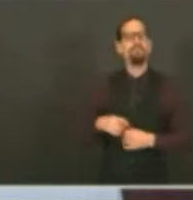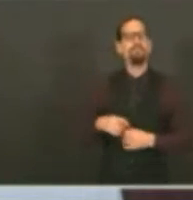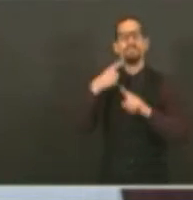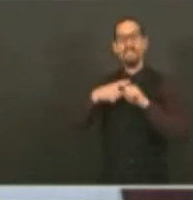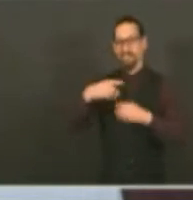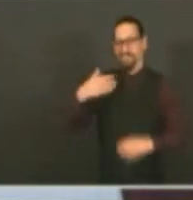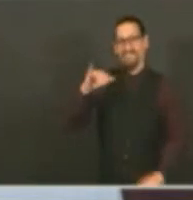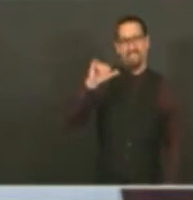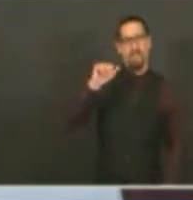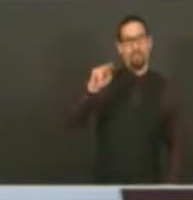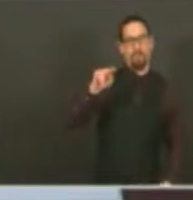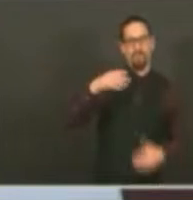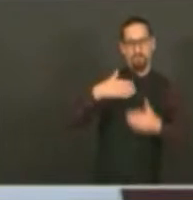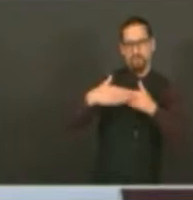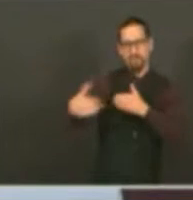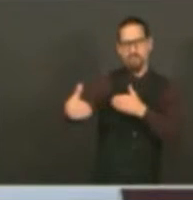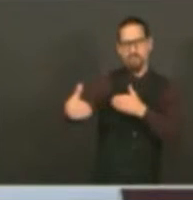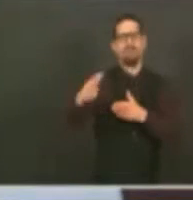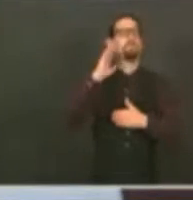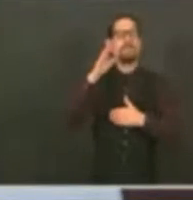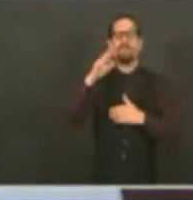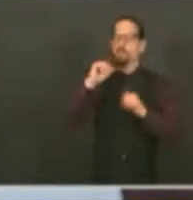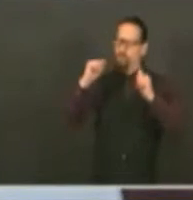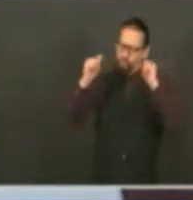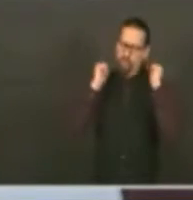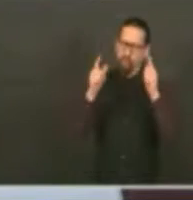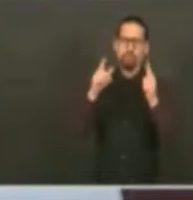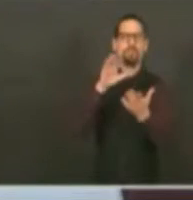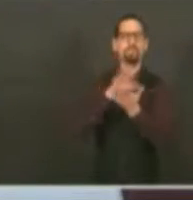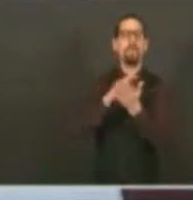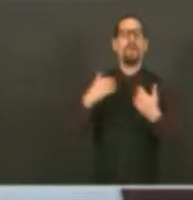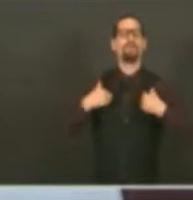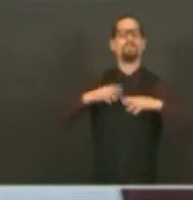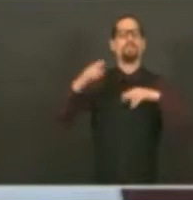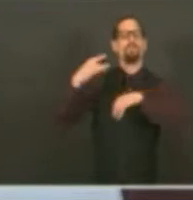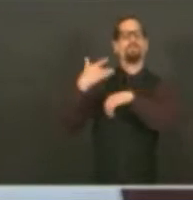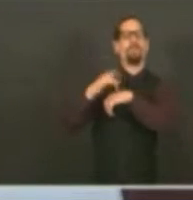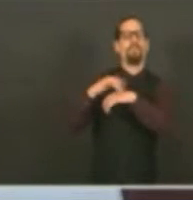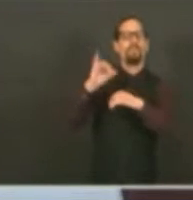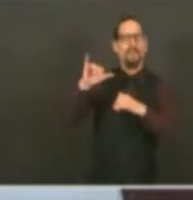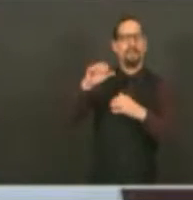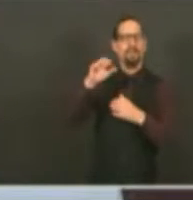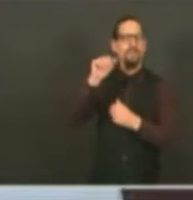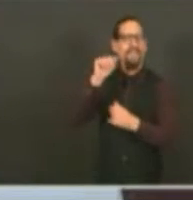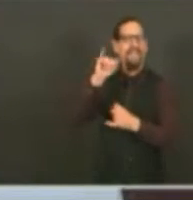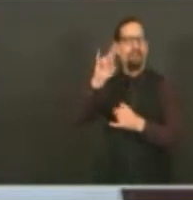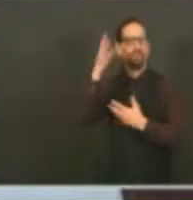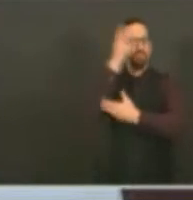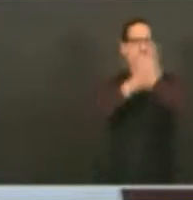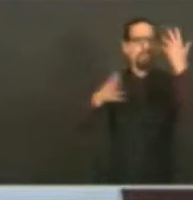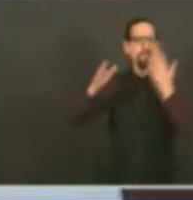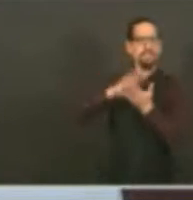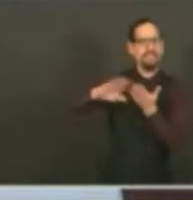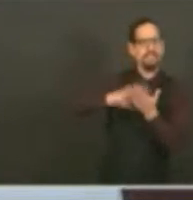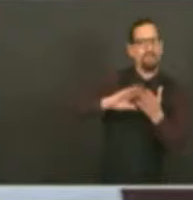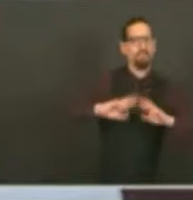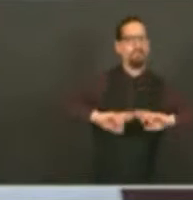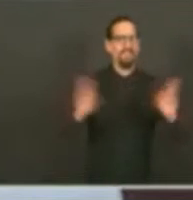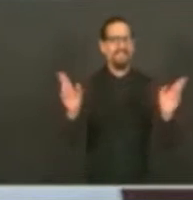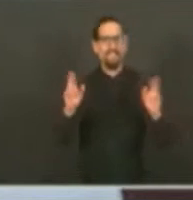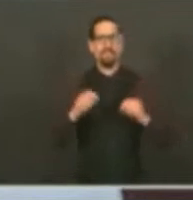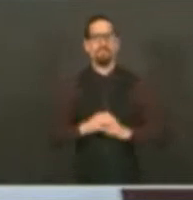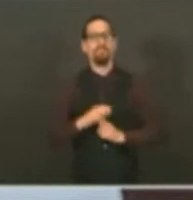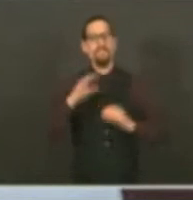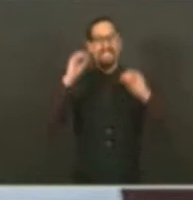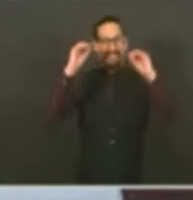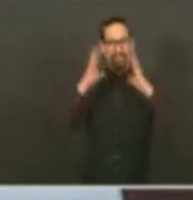school. Teachers are working their tails off to keep these kids safe and in school. Same with principals and superintendents. I want to say